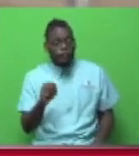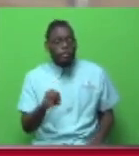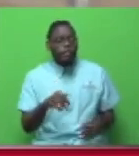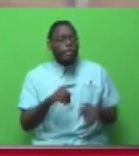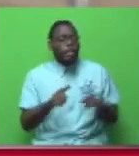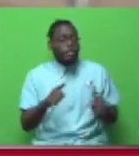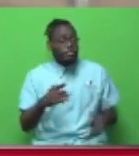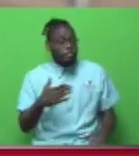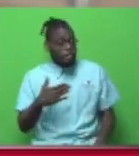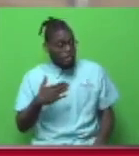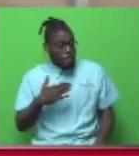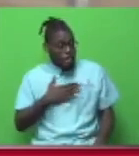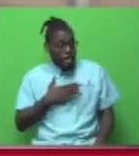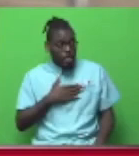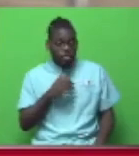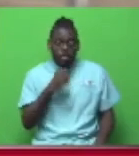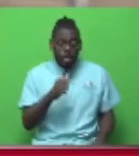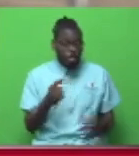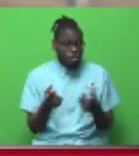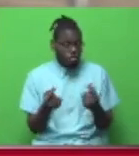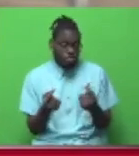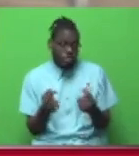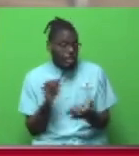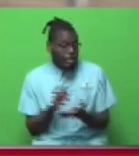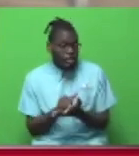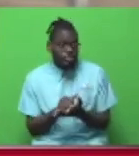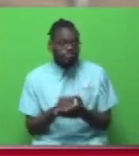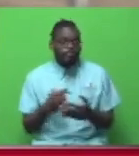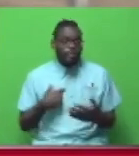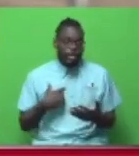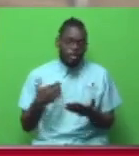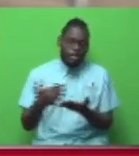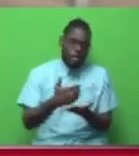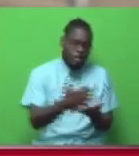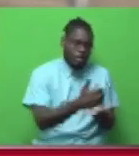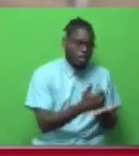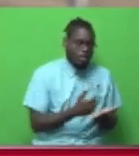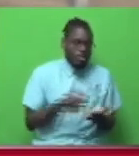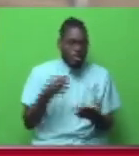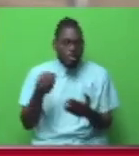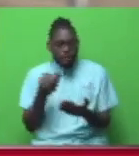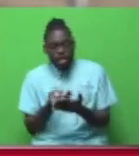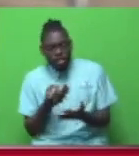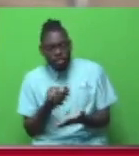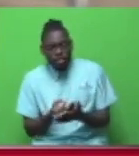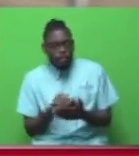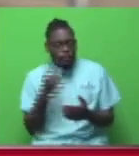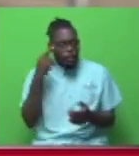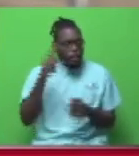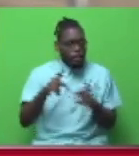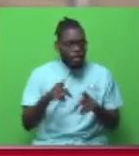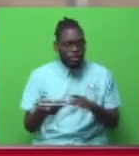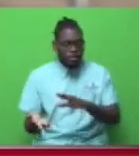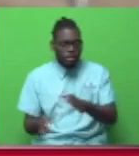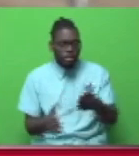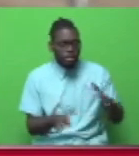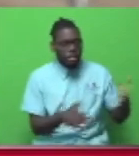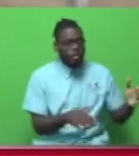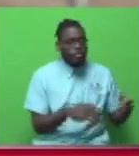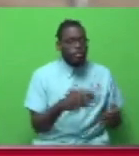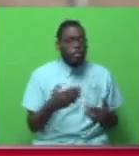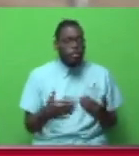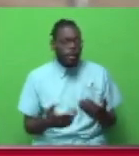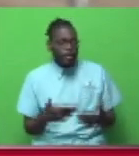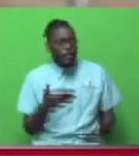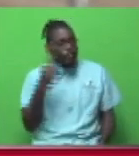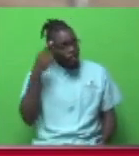know did not also collect legal fees for persons who were dead or deceased. Maybe her Ram did that. But the Ram that